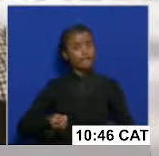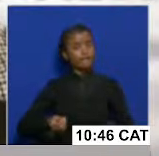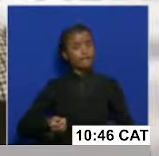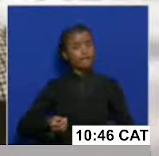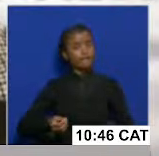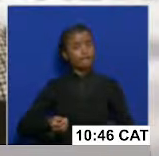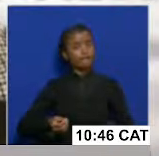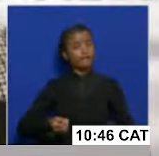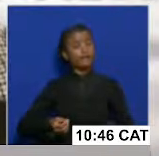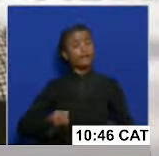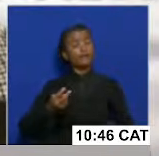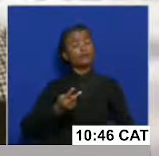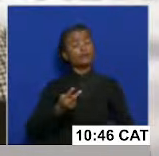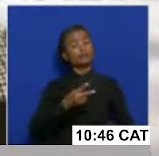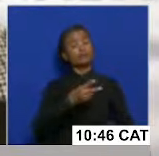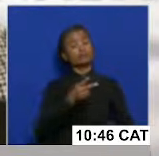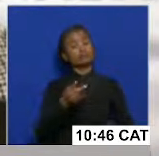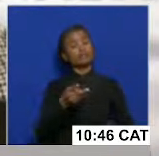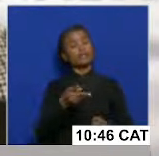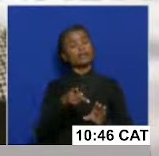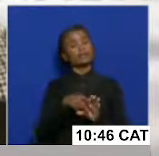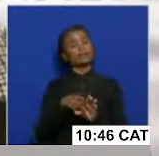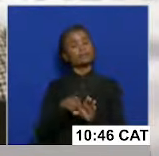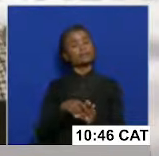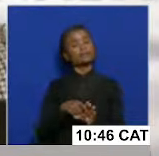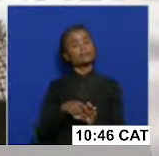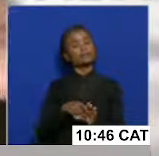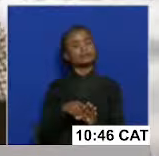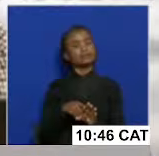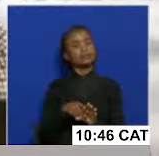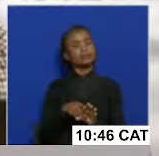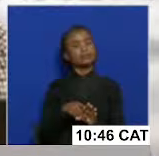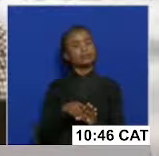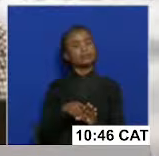participate with the officers.